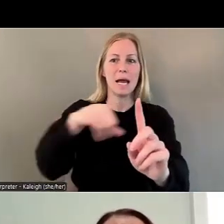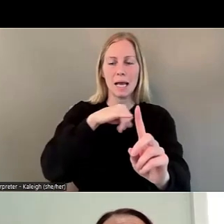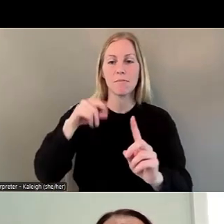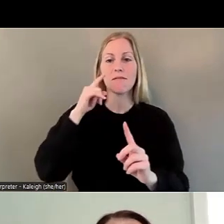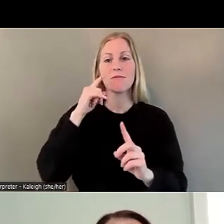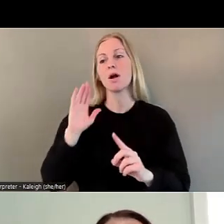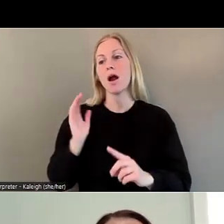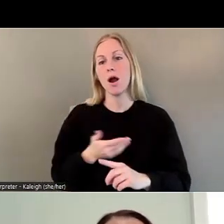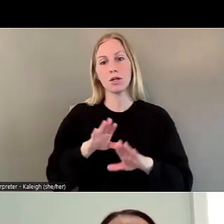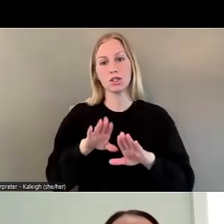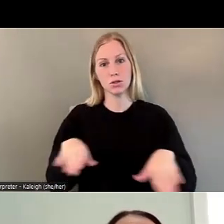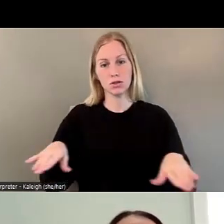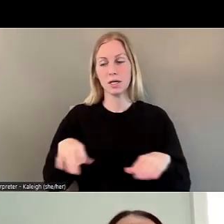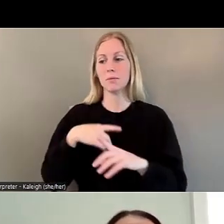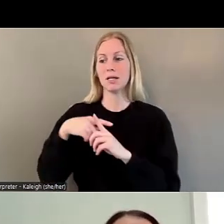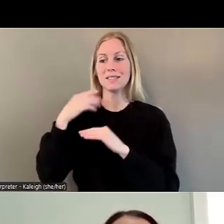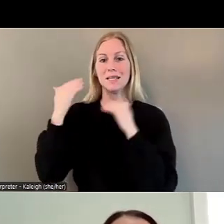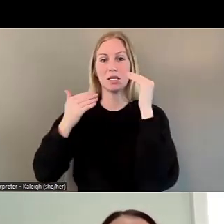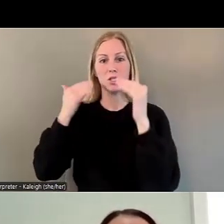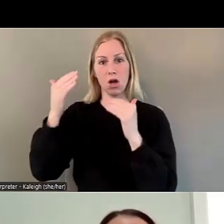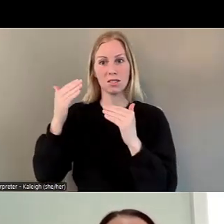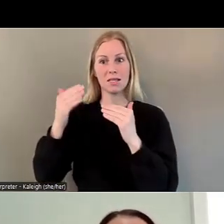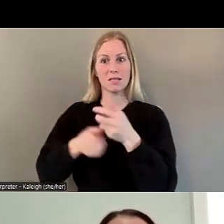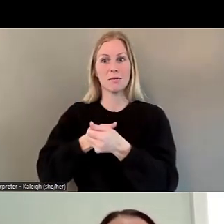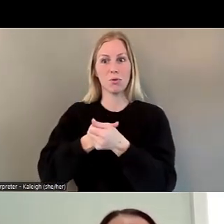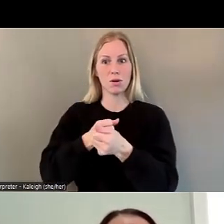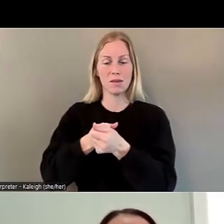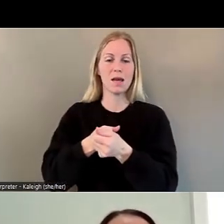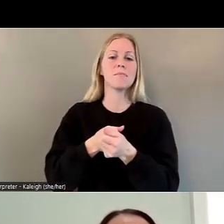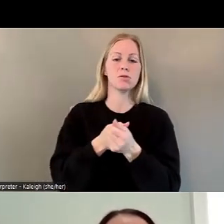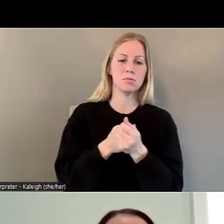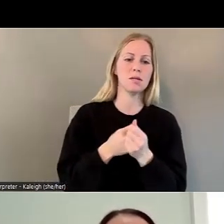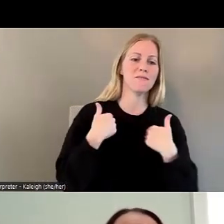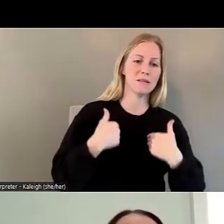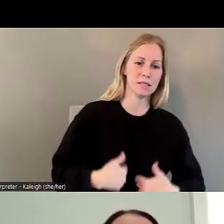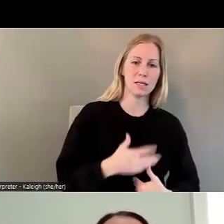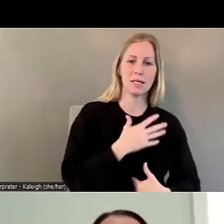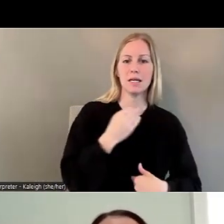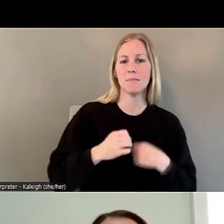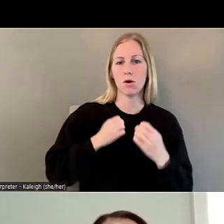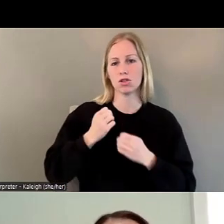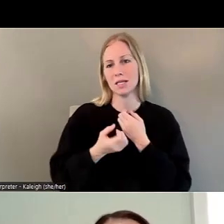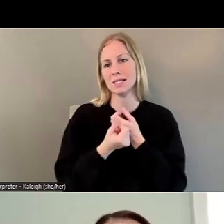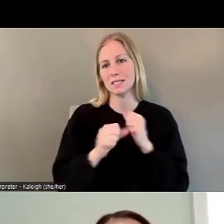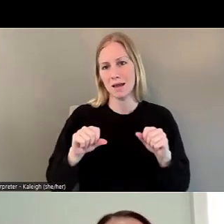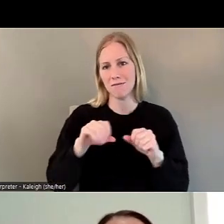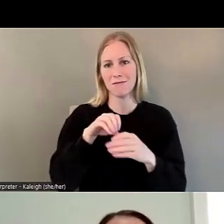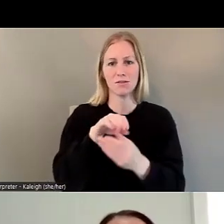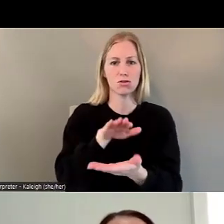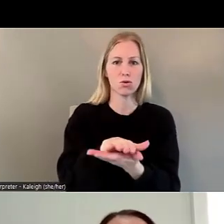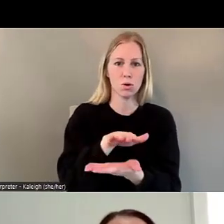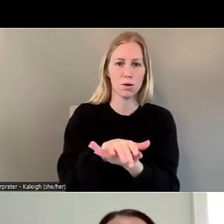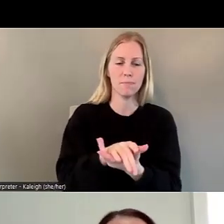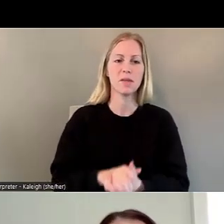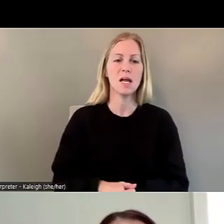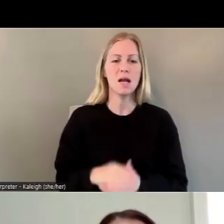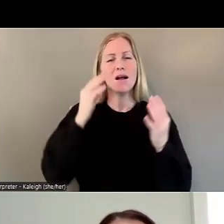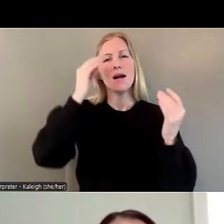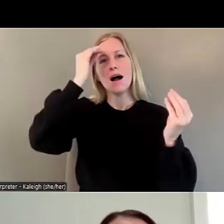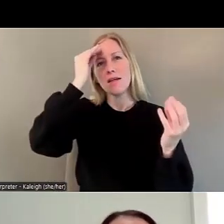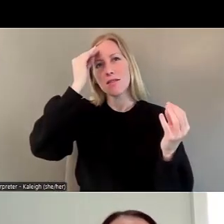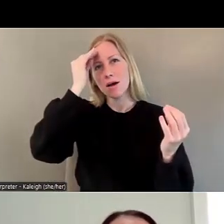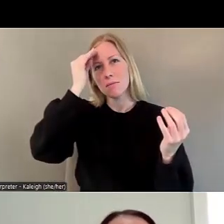support them to be physically and emotionally safe in our schools. I thought a lot about what I wanted to say today, and I did speak with my son